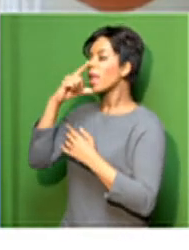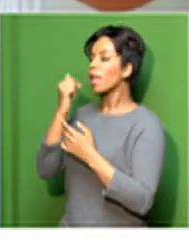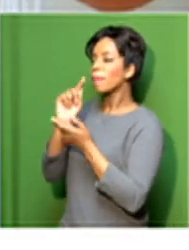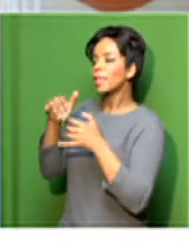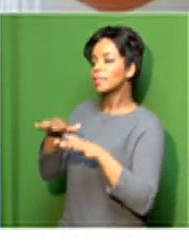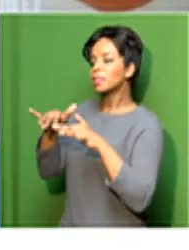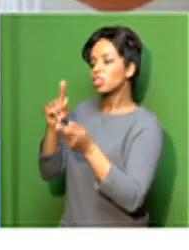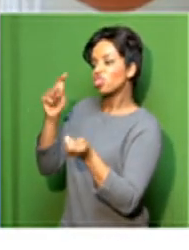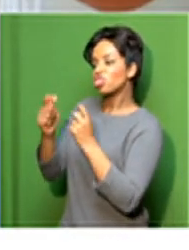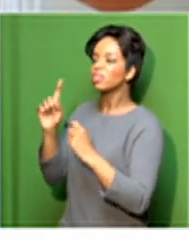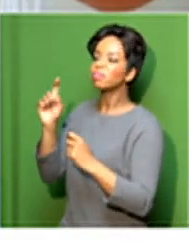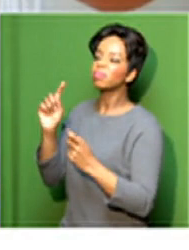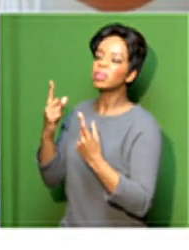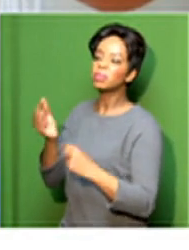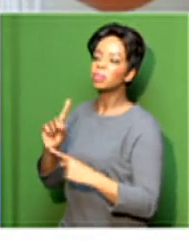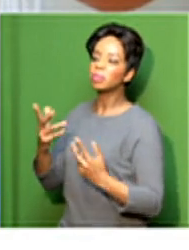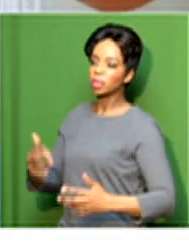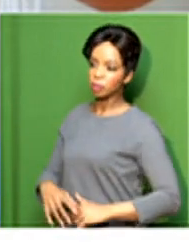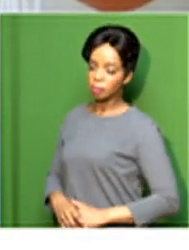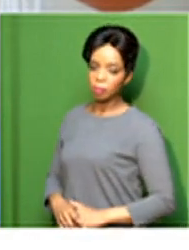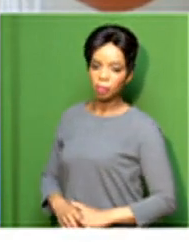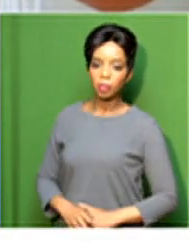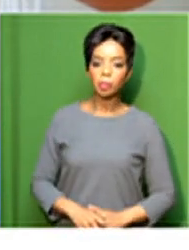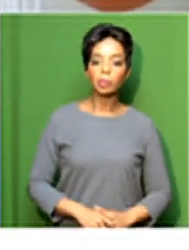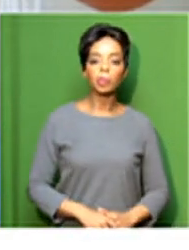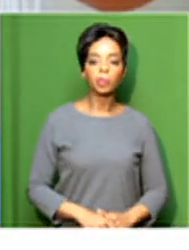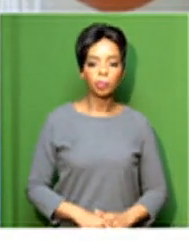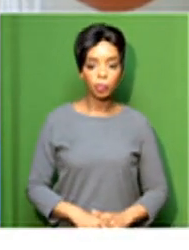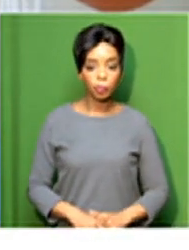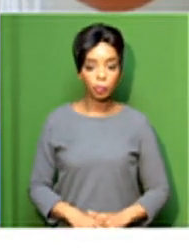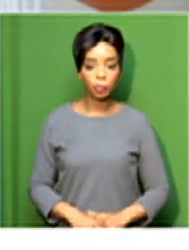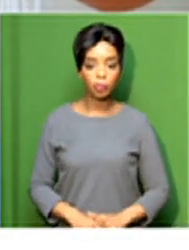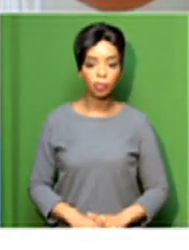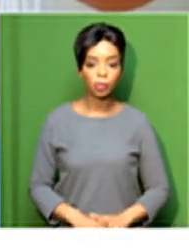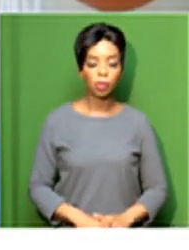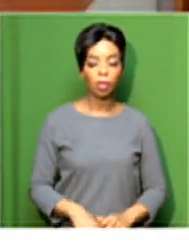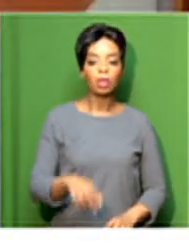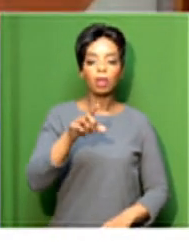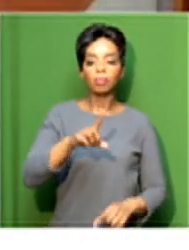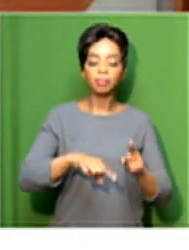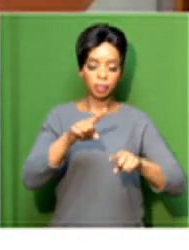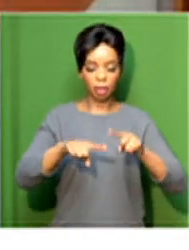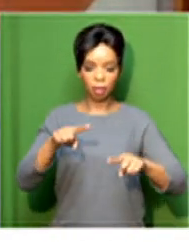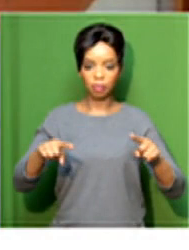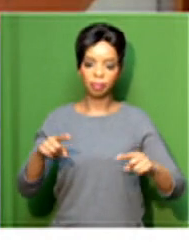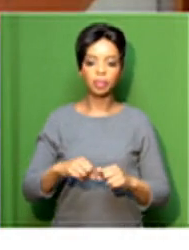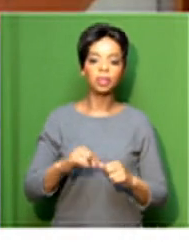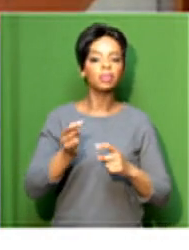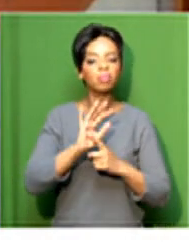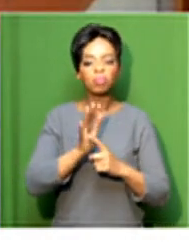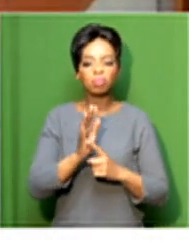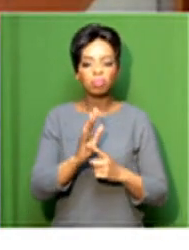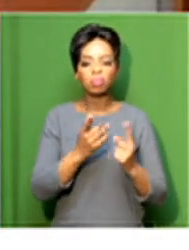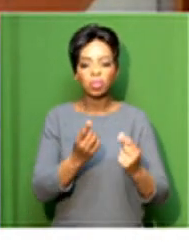there? So, Sea Change Project is a group of divers and filmmakers and scientists